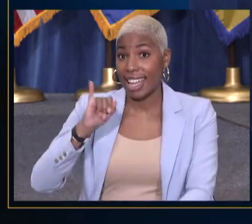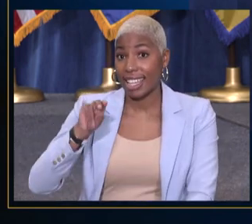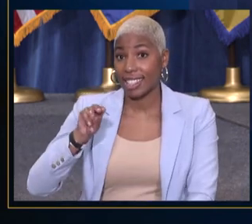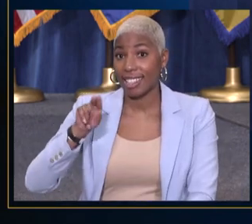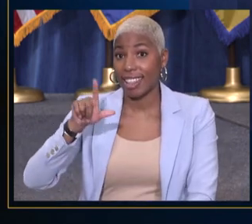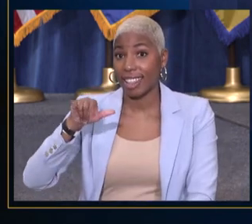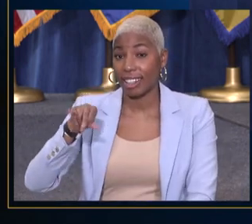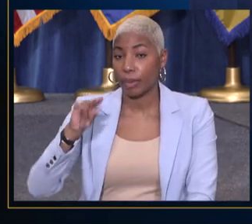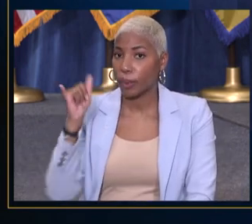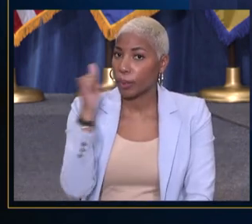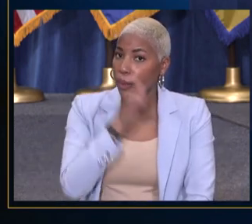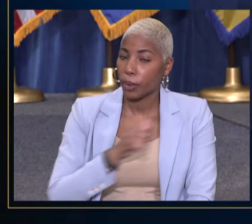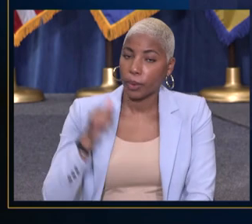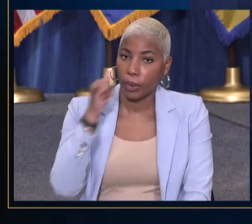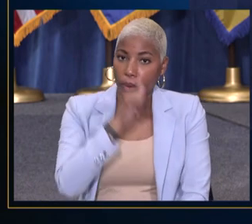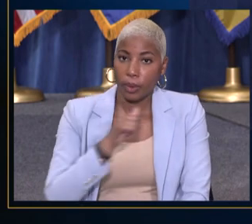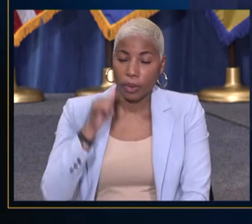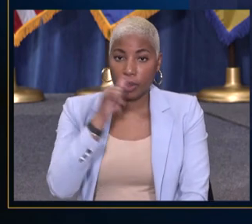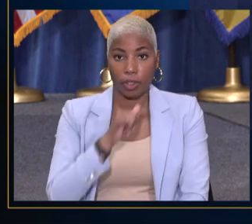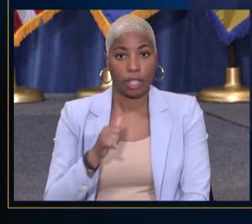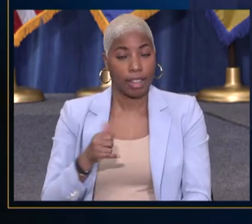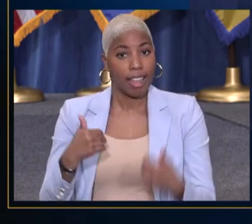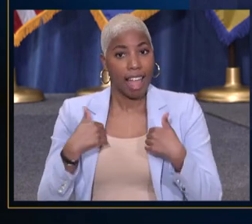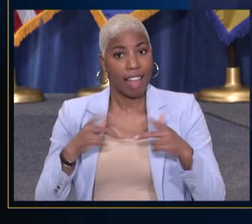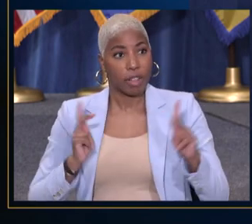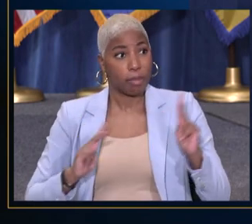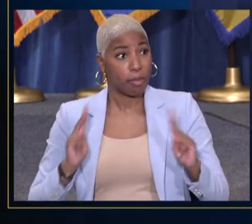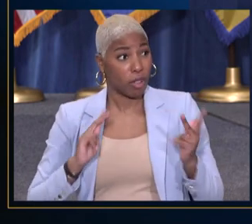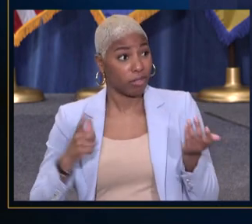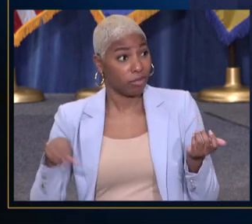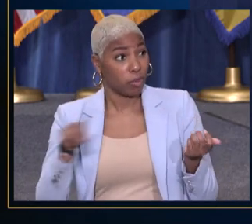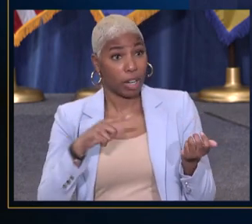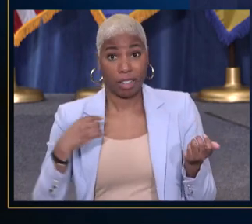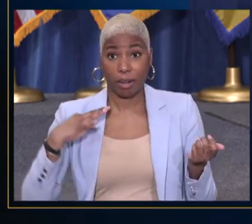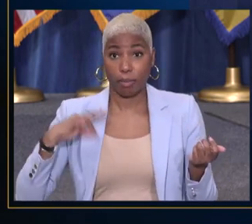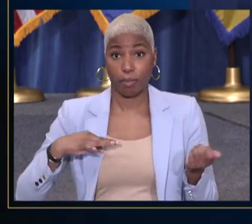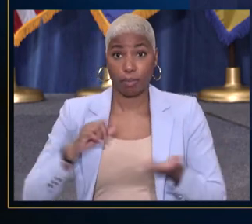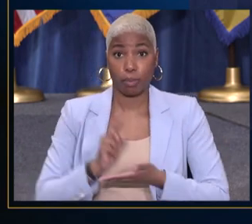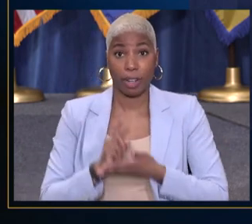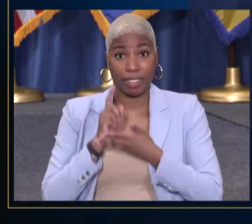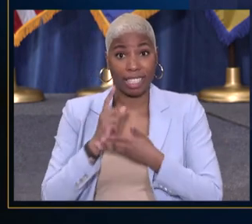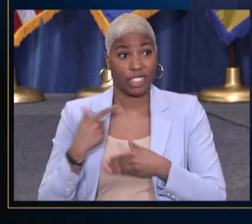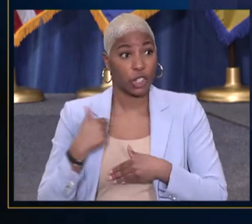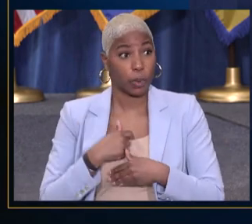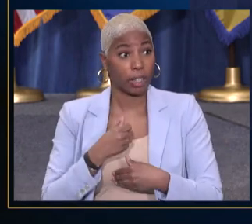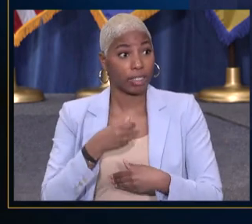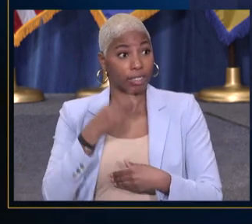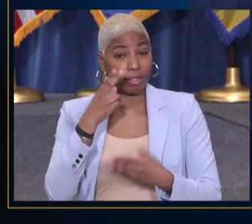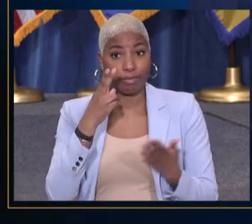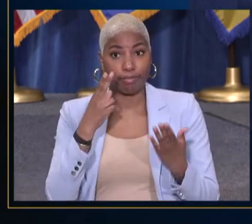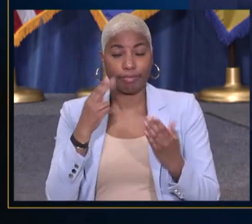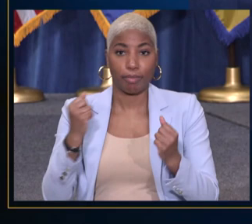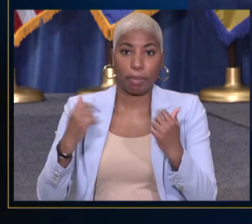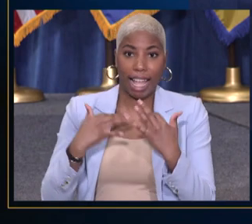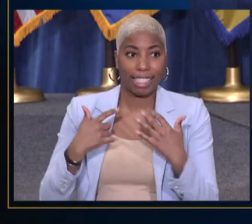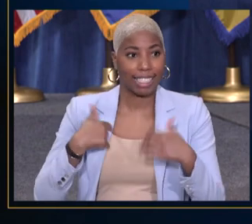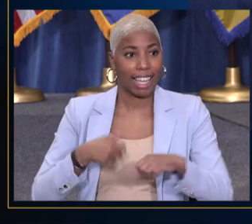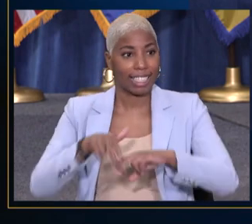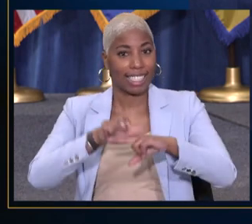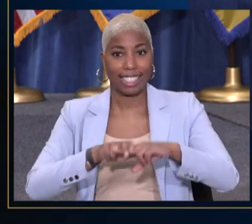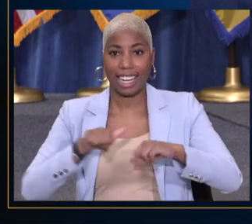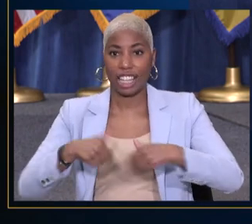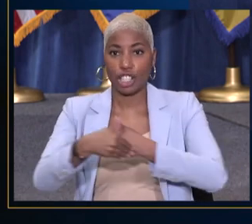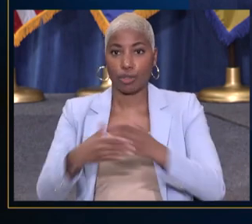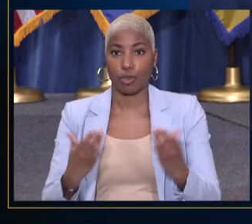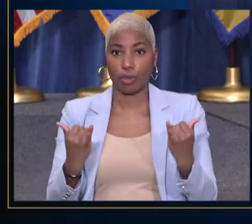And again, we are people of privilege. We're all blessed and able to sit in this room right now. But reducing that